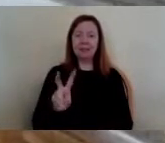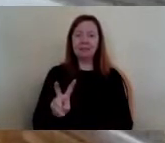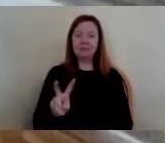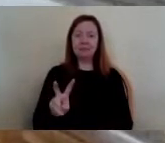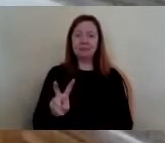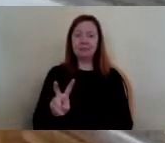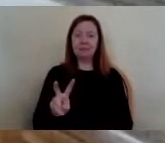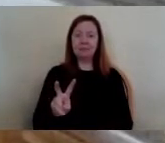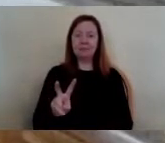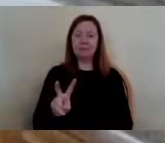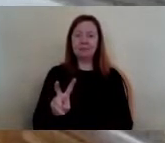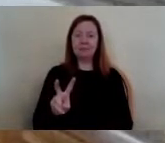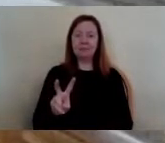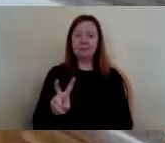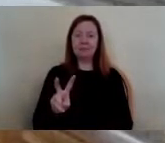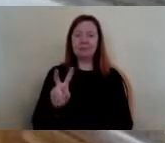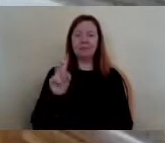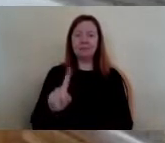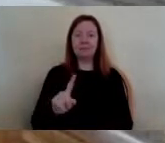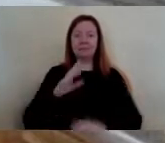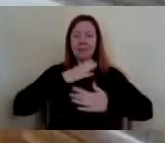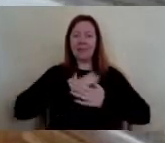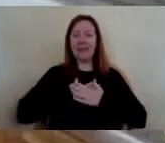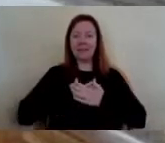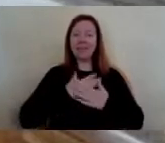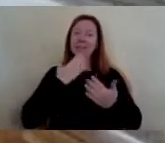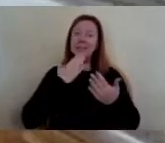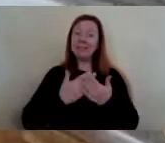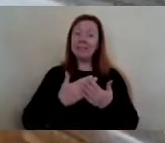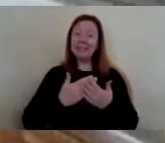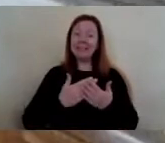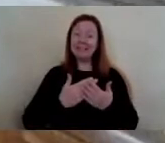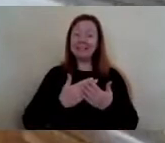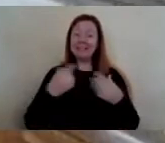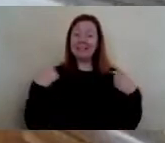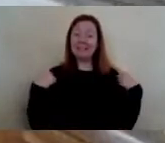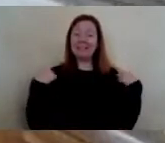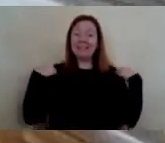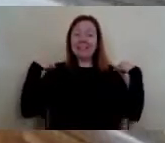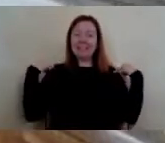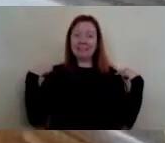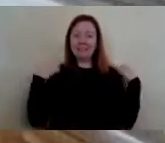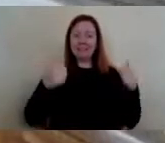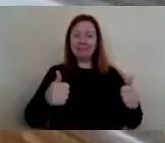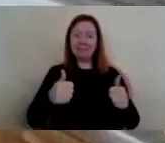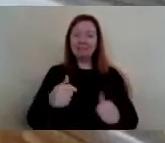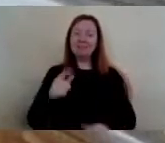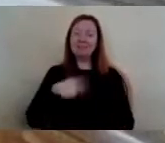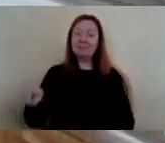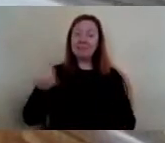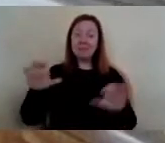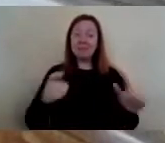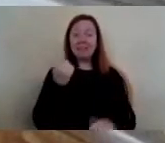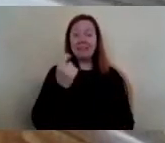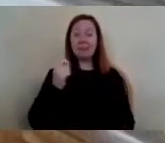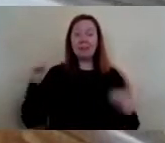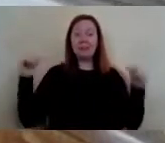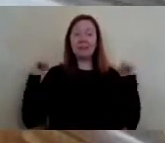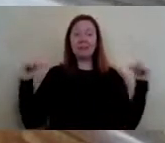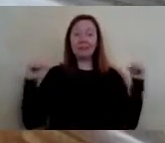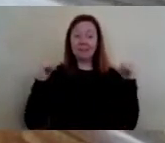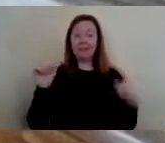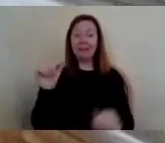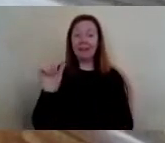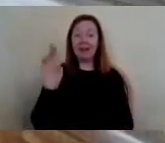3, 2, and relax. Good. Pull those shoulders down. So you guys just did a little bit of aerobic